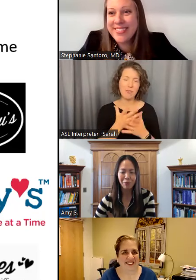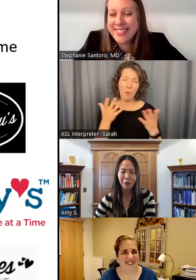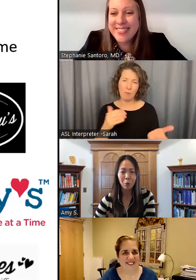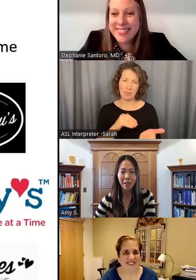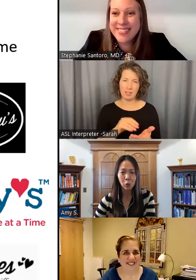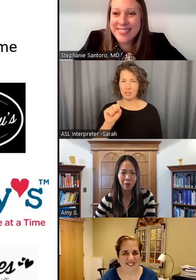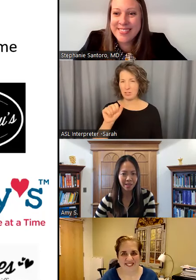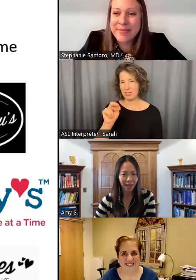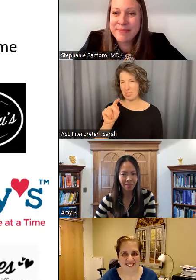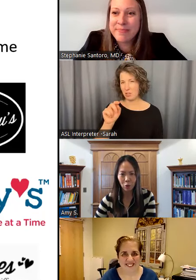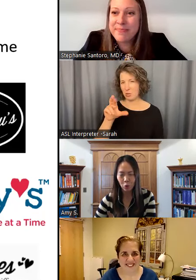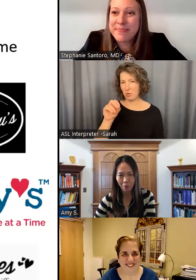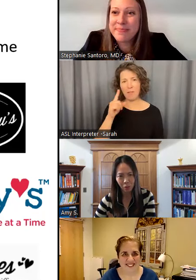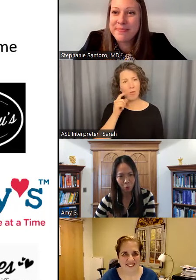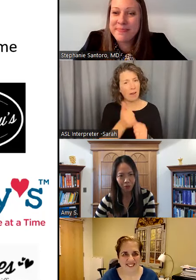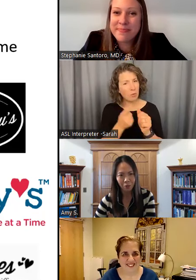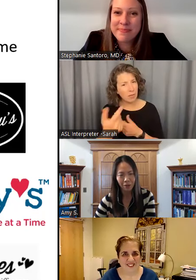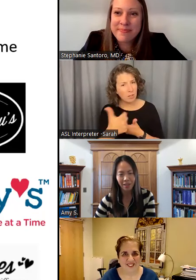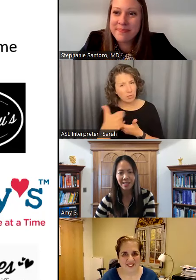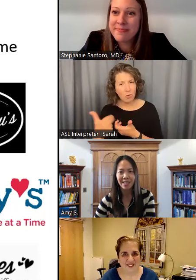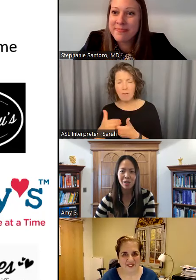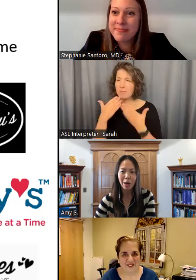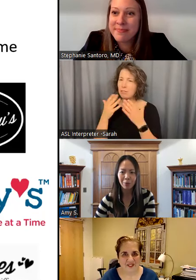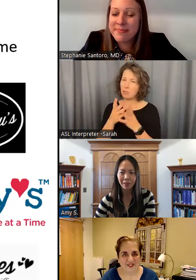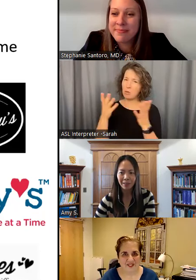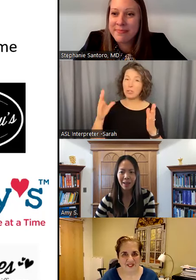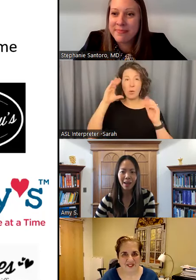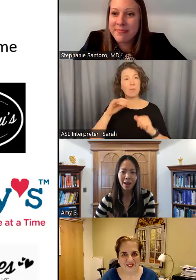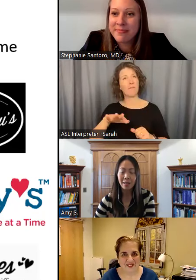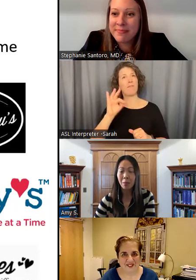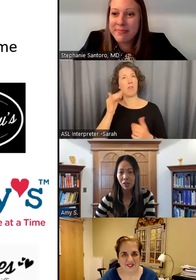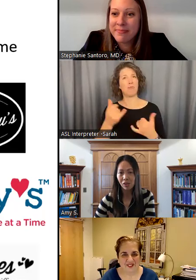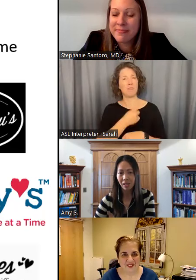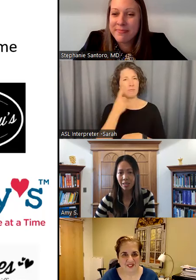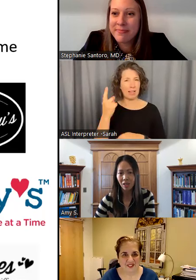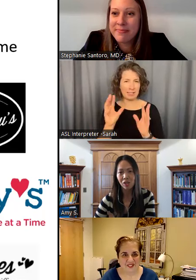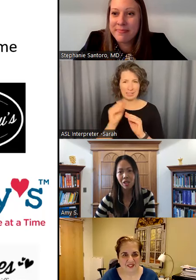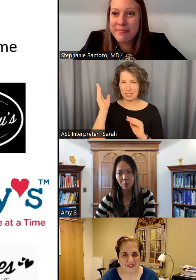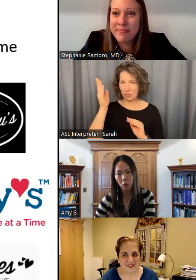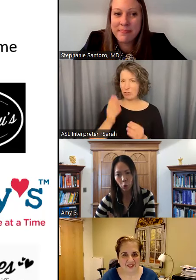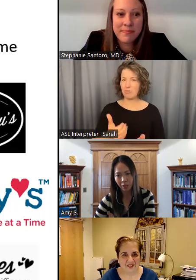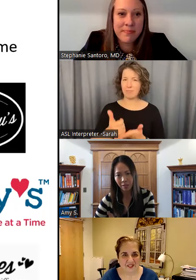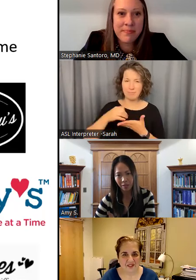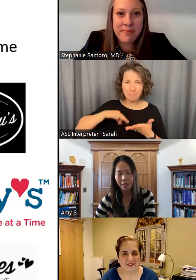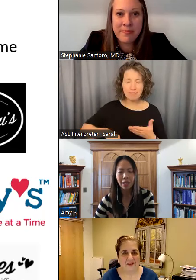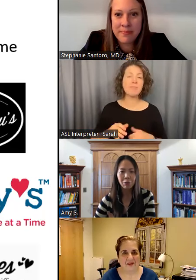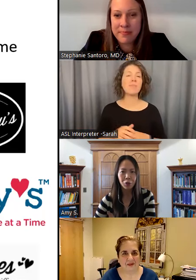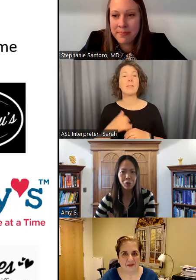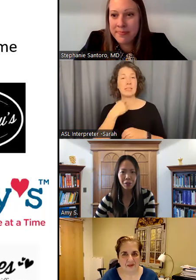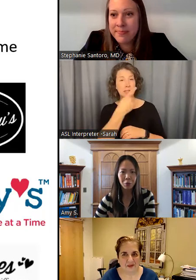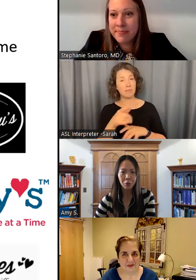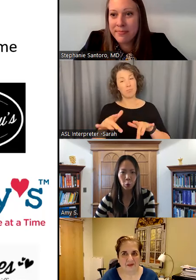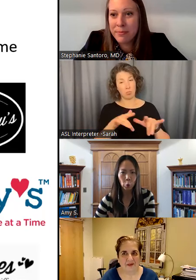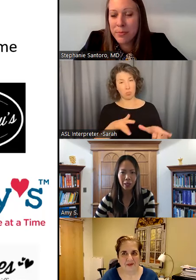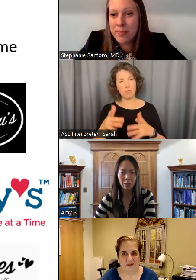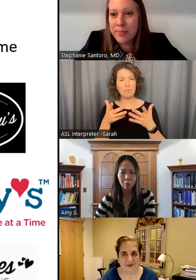you. And for everyone that joined us today, thank you so much. Hopefully you found today's session helpful. As I mentioned, today's session is being recorded. If you're